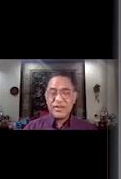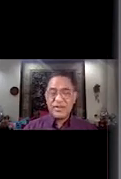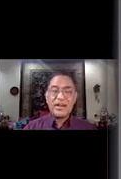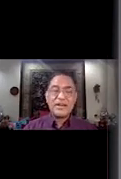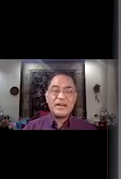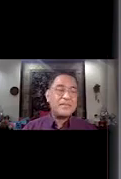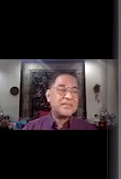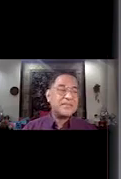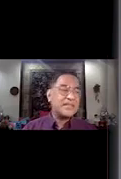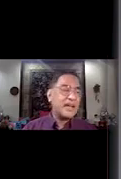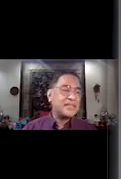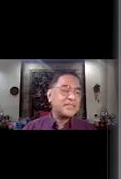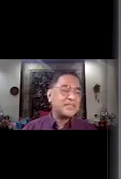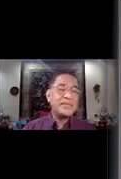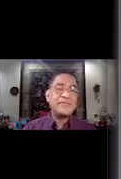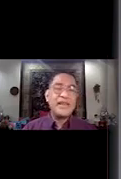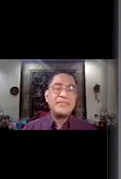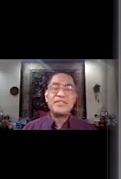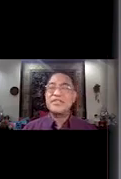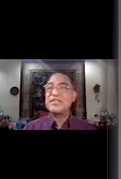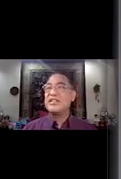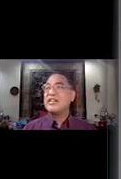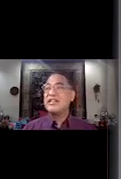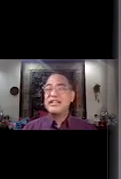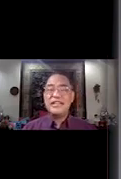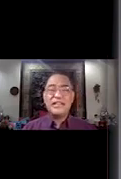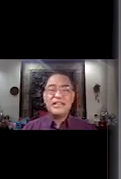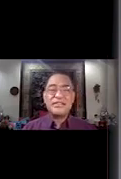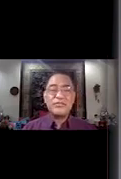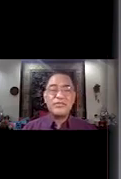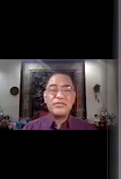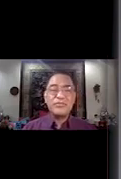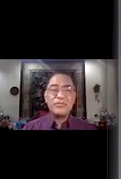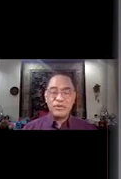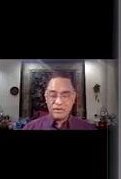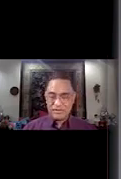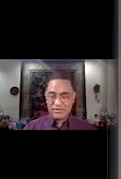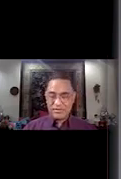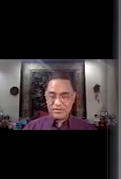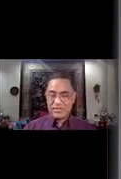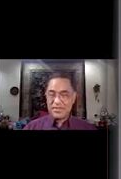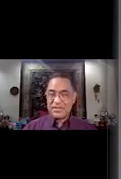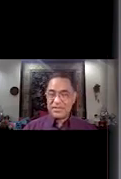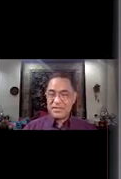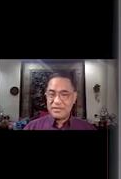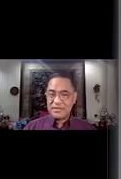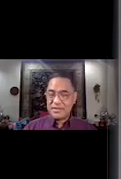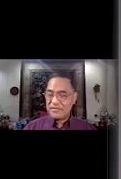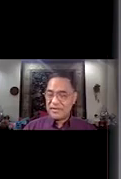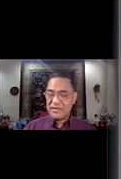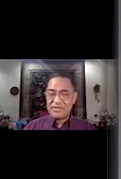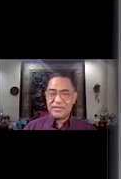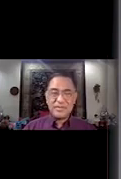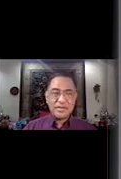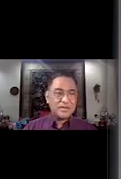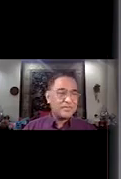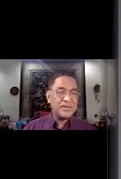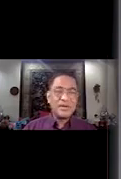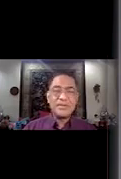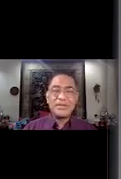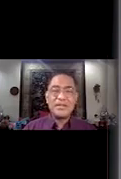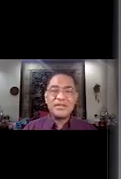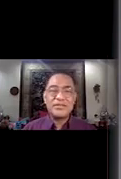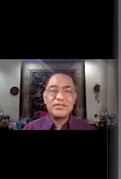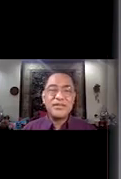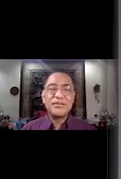inyo naka-remember sa kanya? She became famous in School Bukol, no? 1977. Sino ba ngayon ang